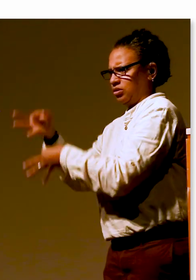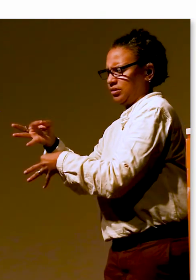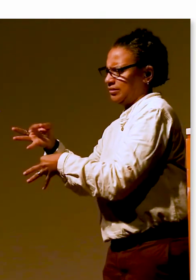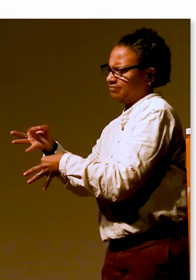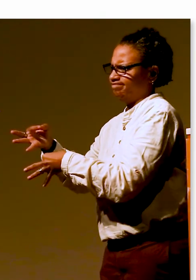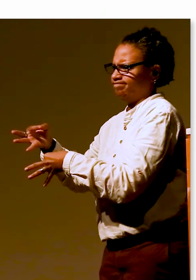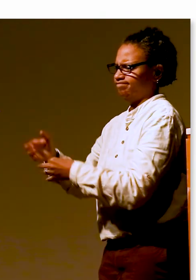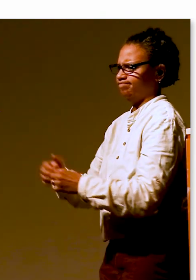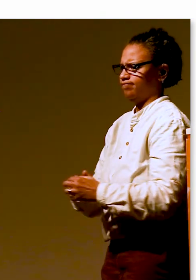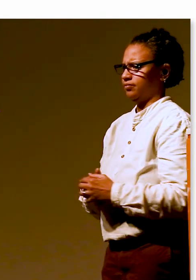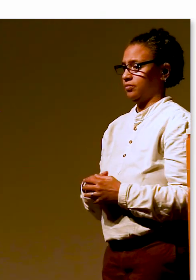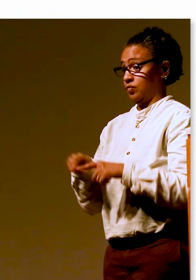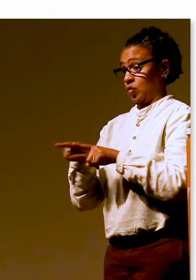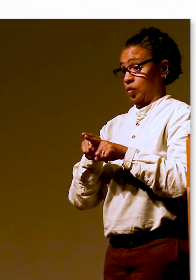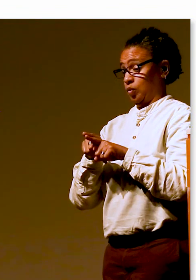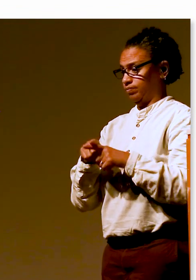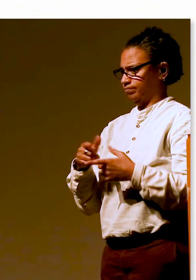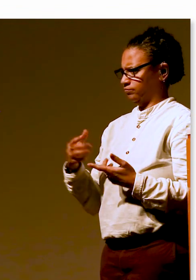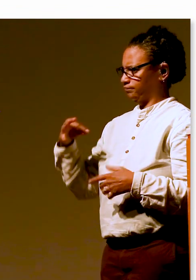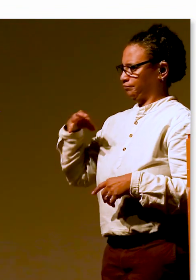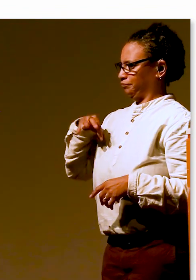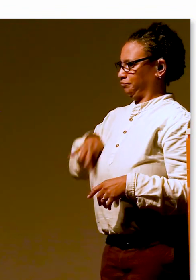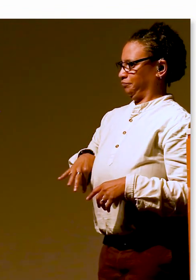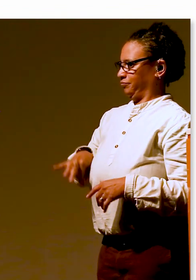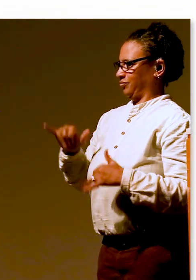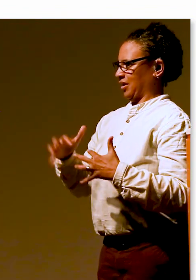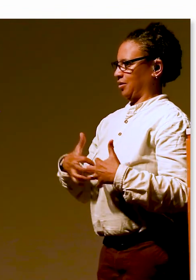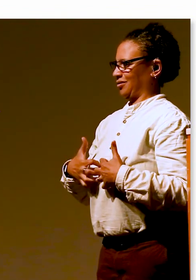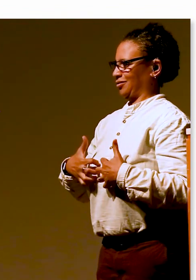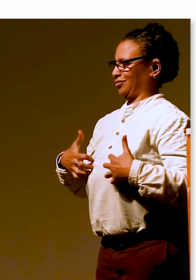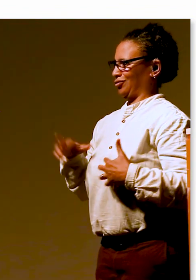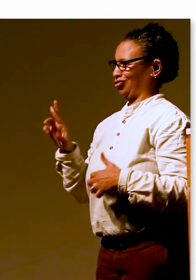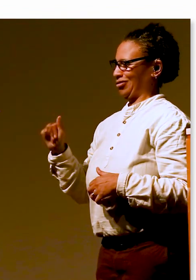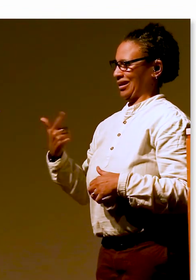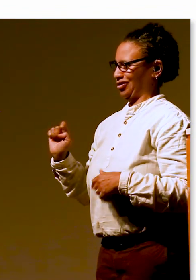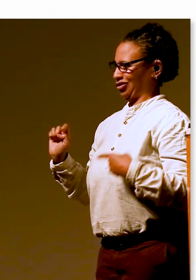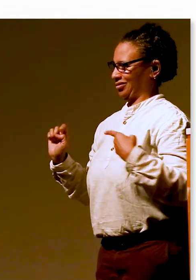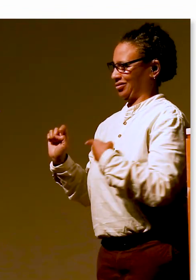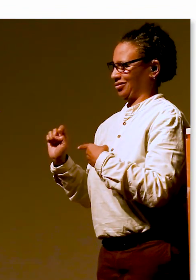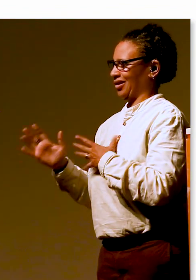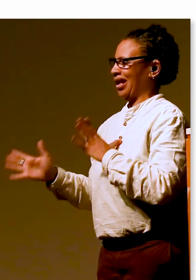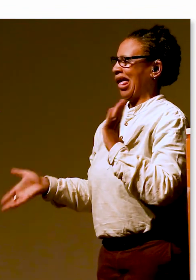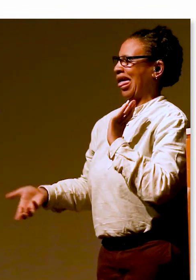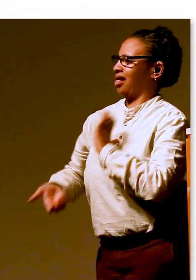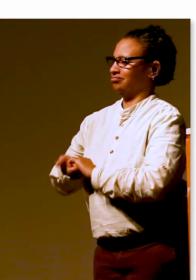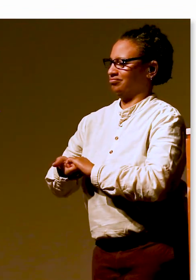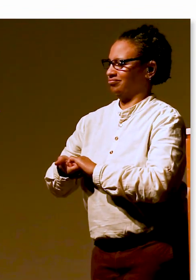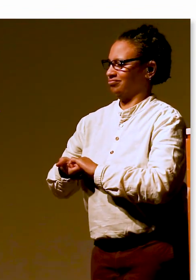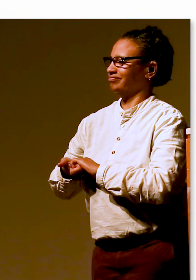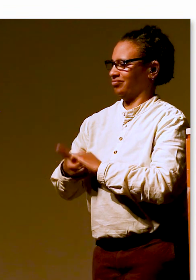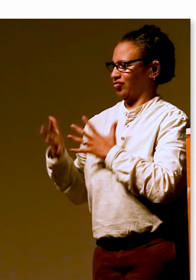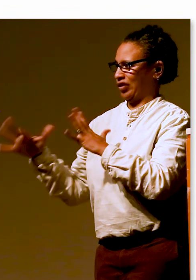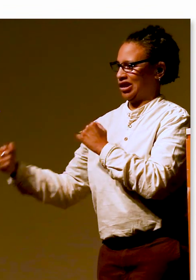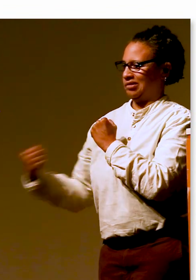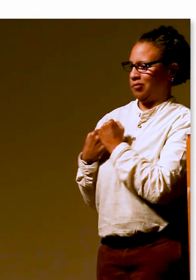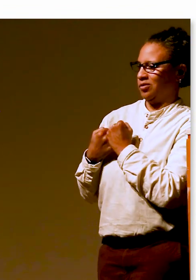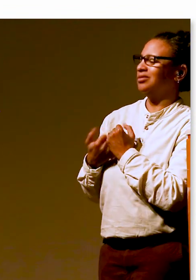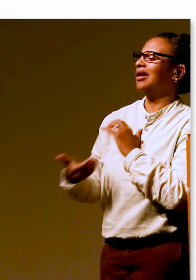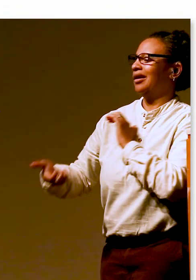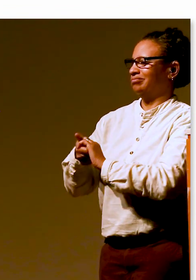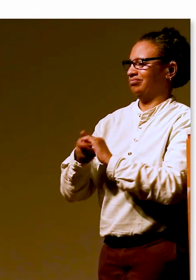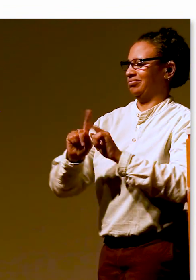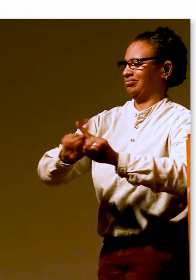organizations. And it's also my relationship with what I hope the organization will be doing. And so